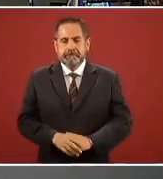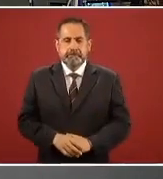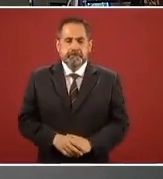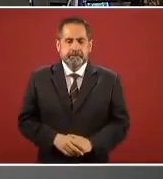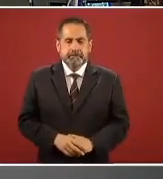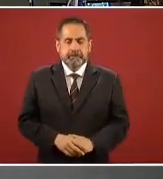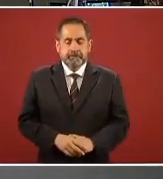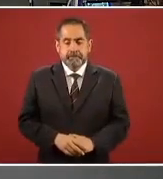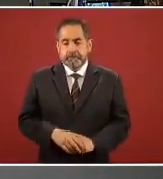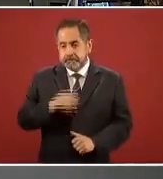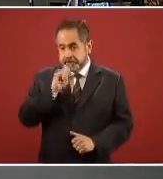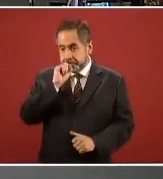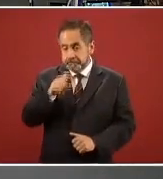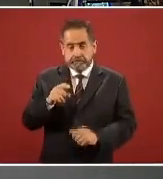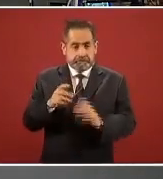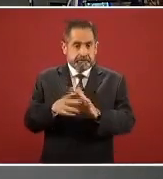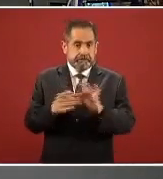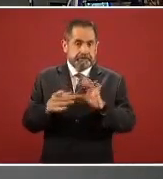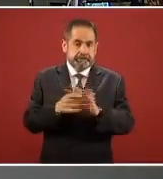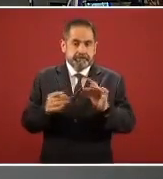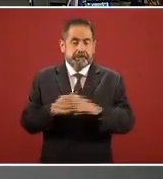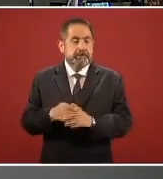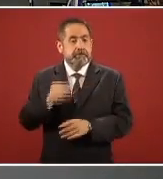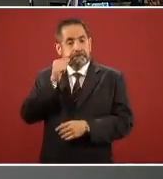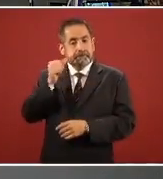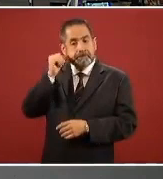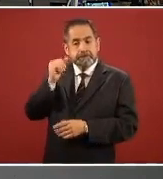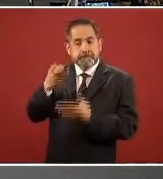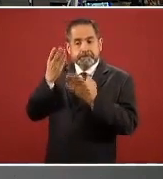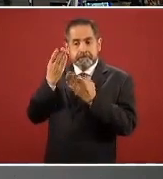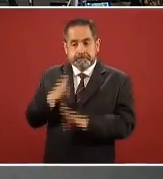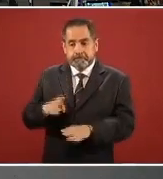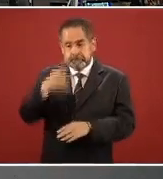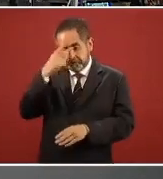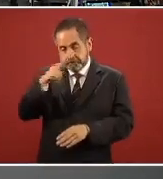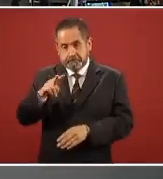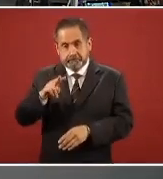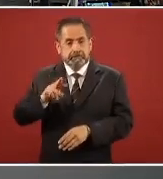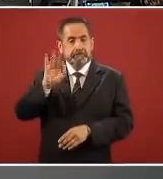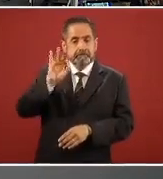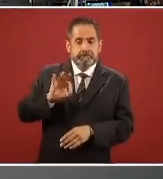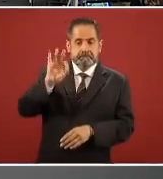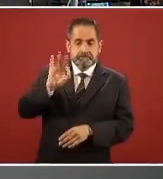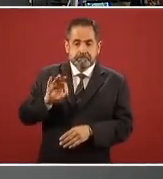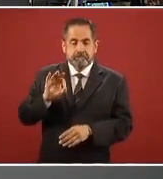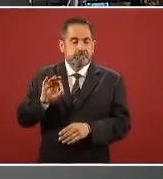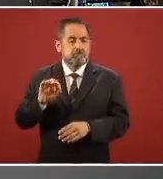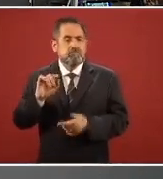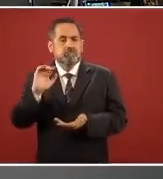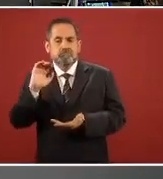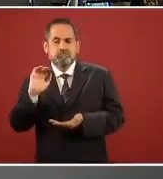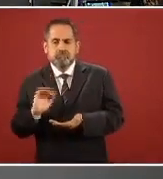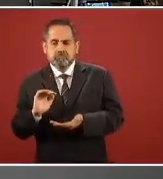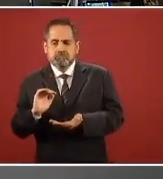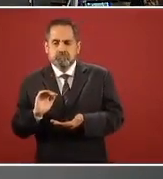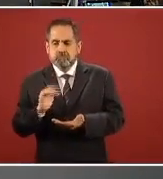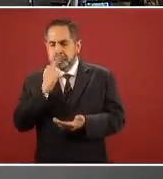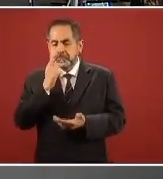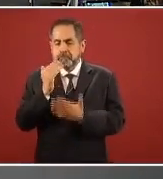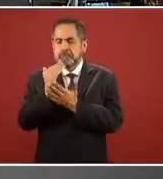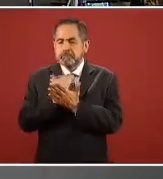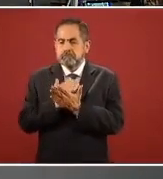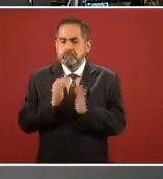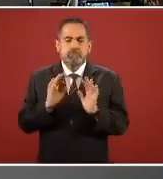También por eso celebro que ayer and that is why México, I also celebrate that the Bank of Mexico